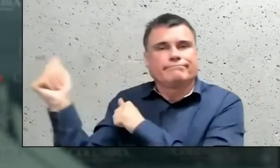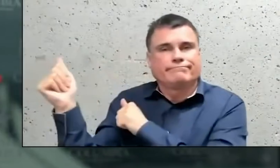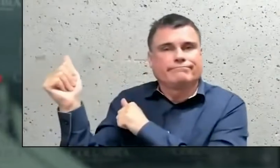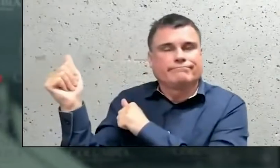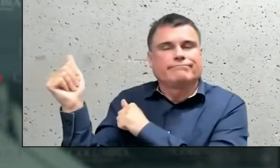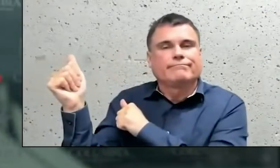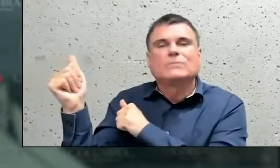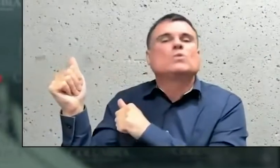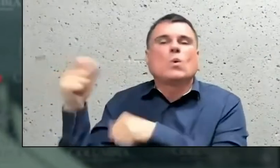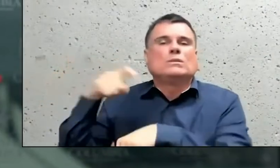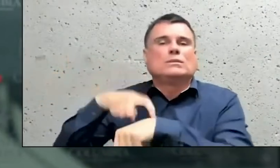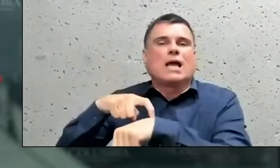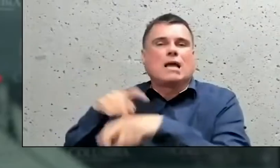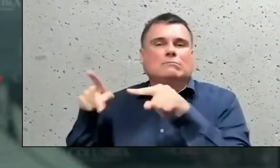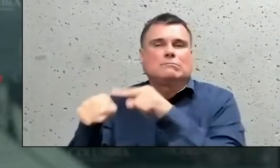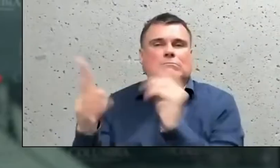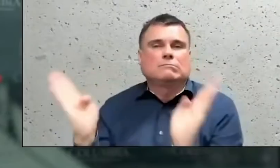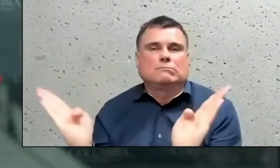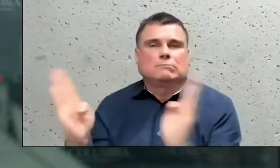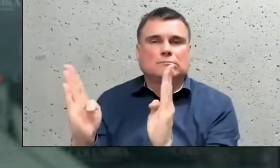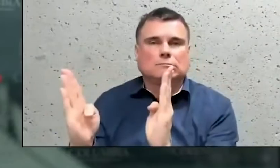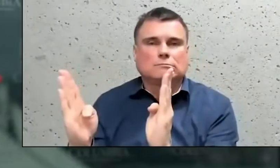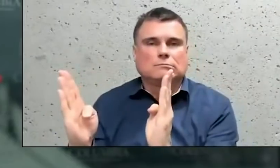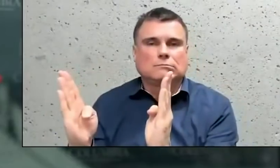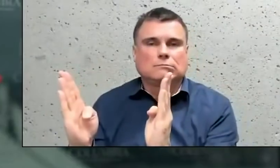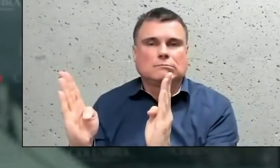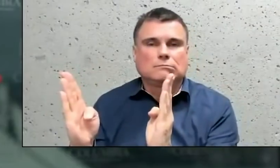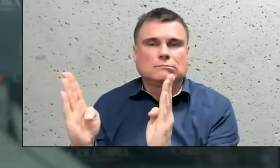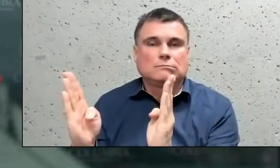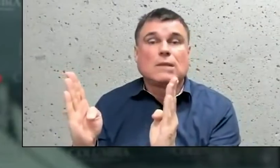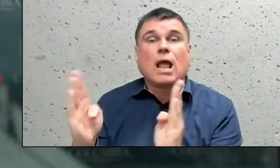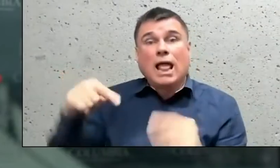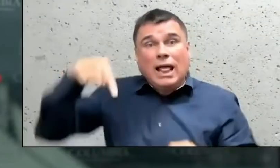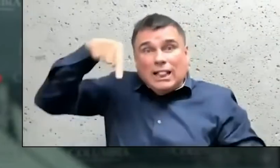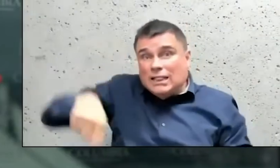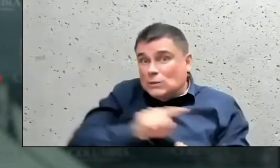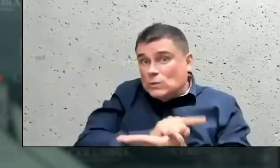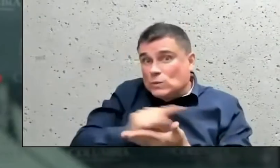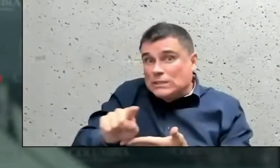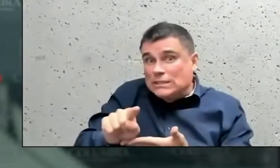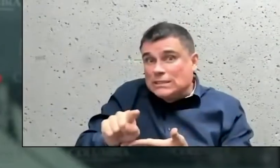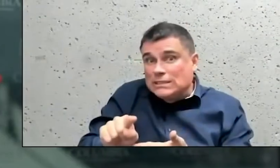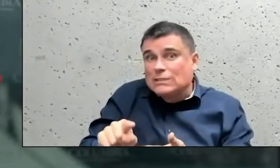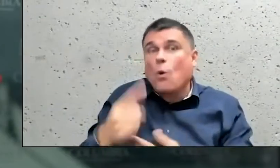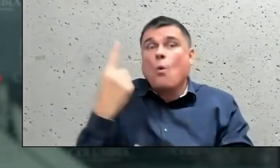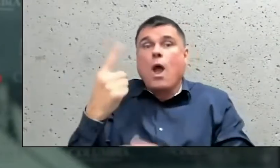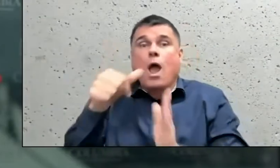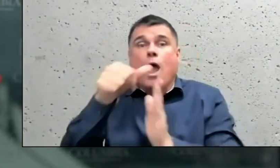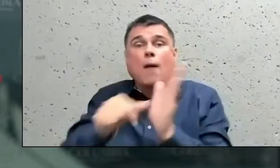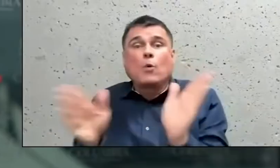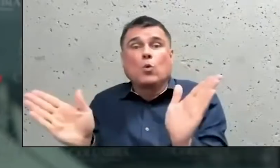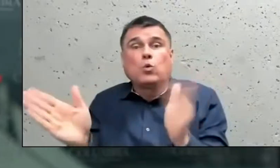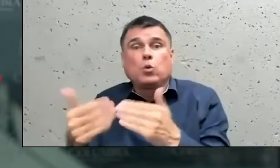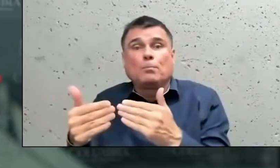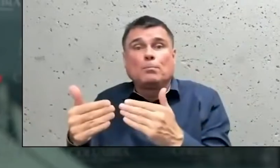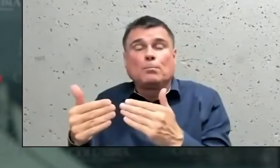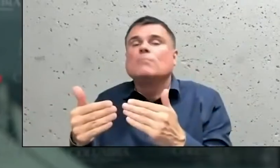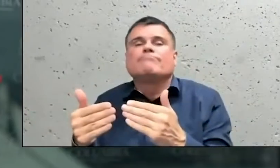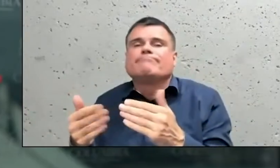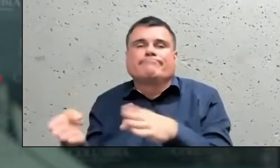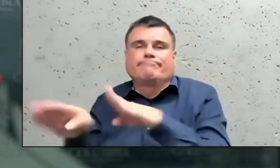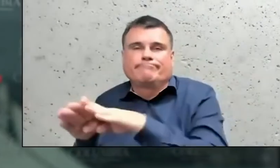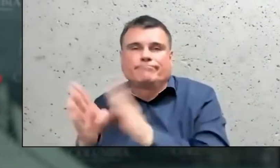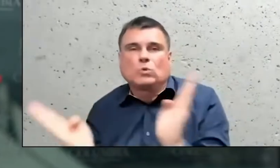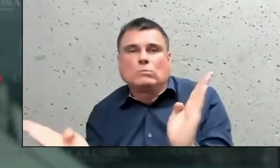only 1 operating room has been reduced for this reason. To support critical care, though, Kelowna General Hospital has